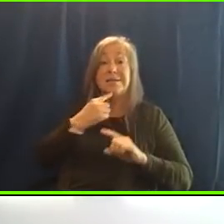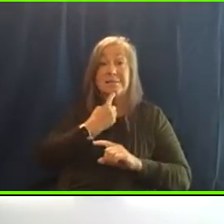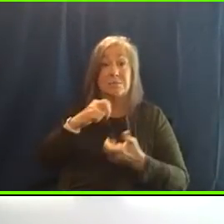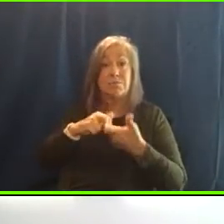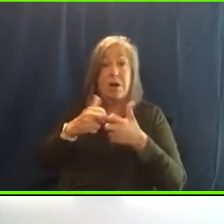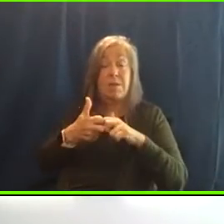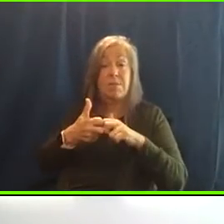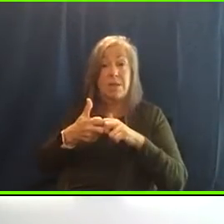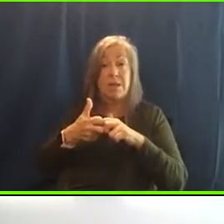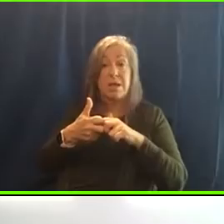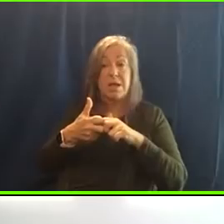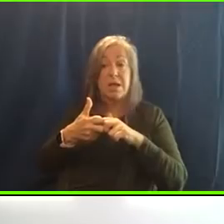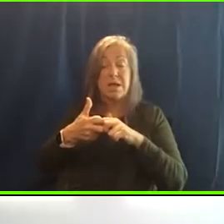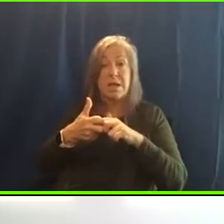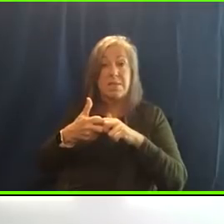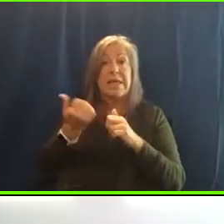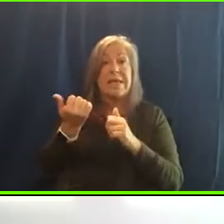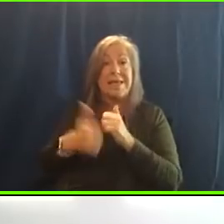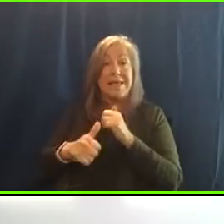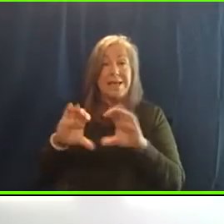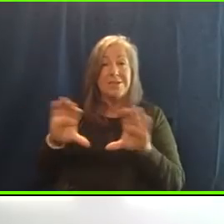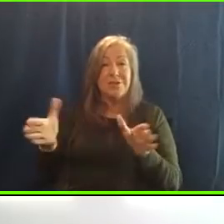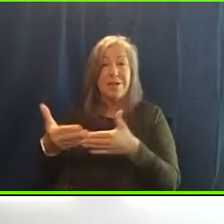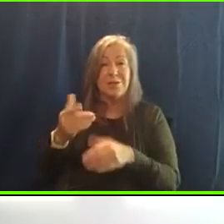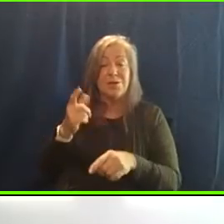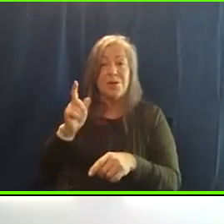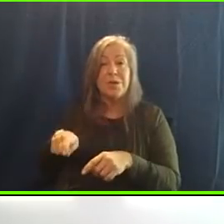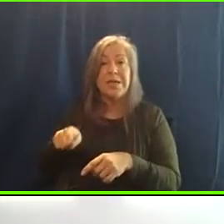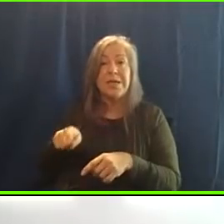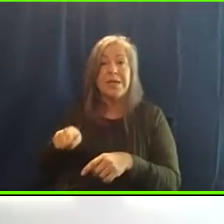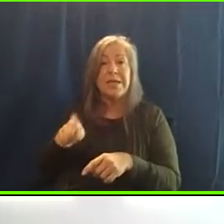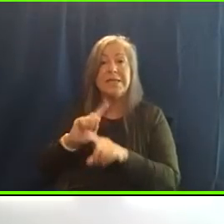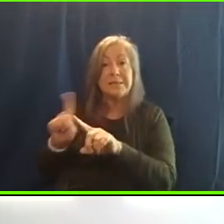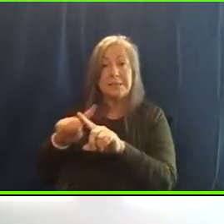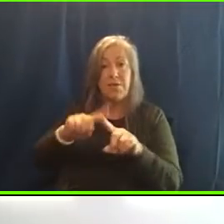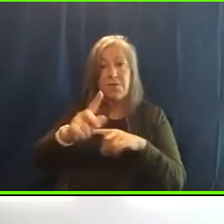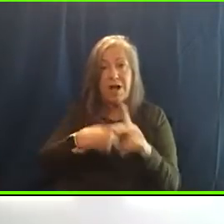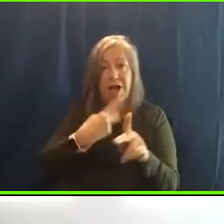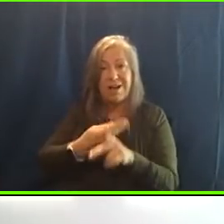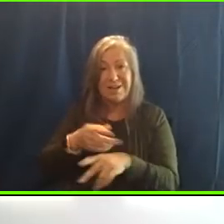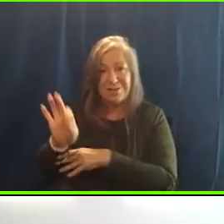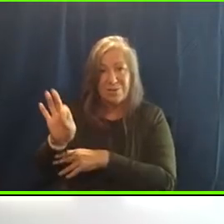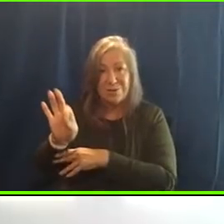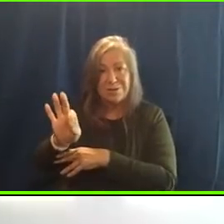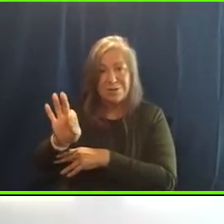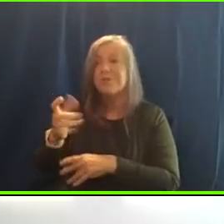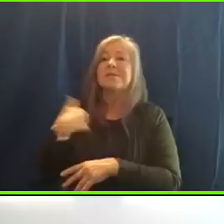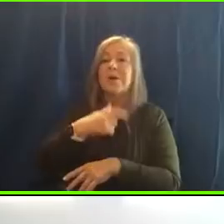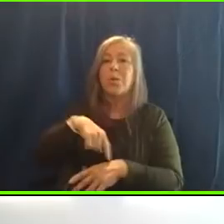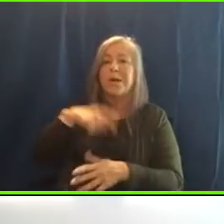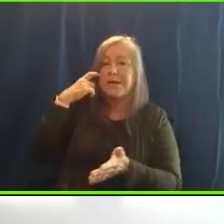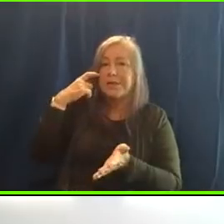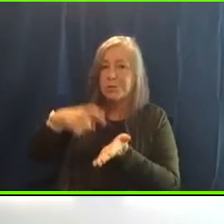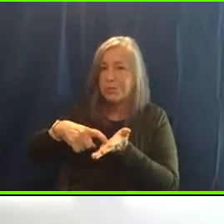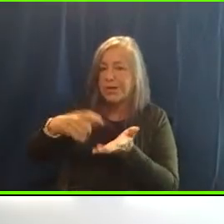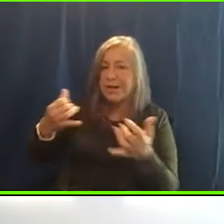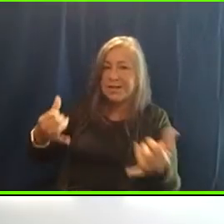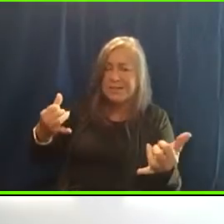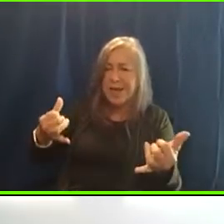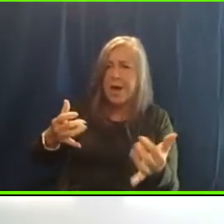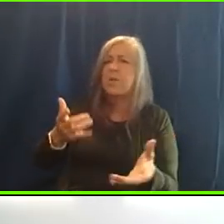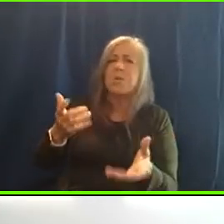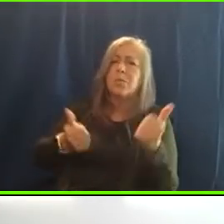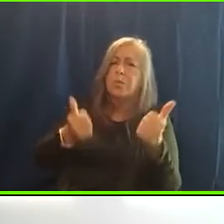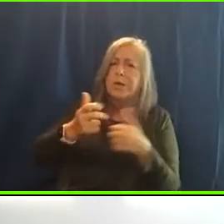need a blend of furnishings, we really need to start this process of identifying what their furniture needs are, because we're probably going to be